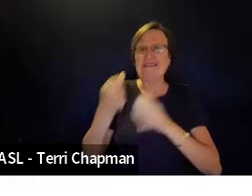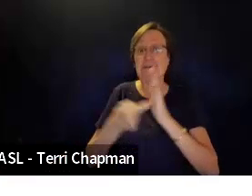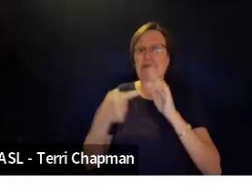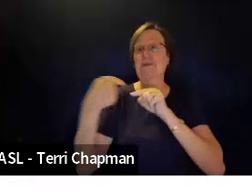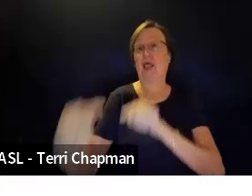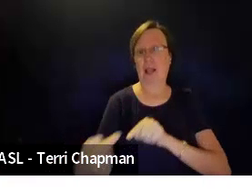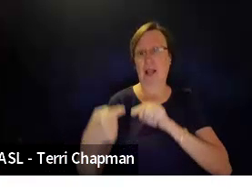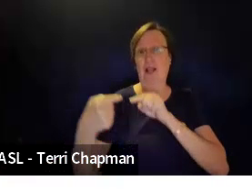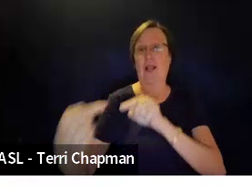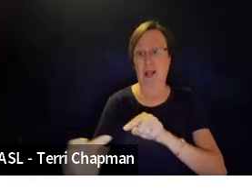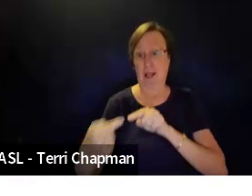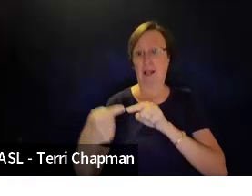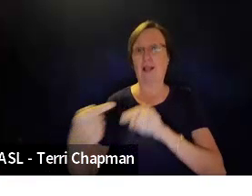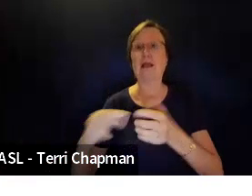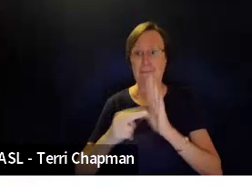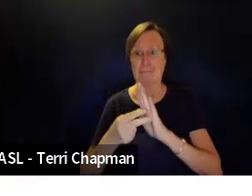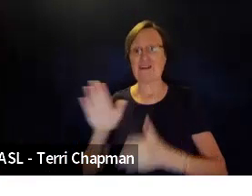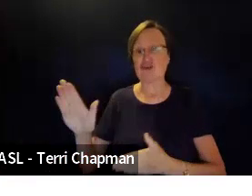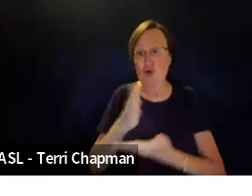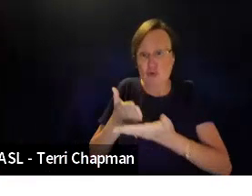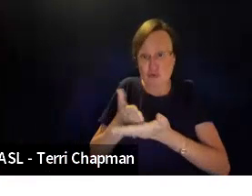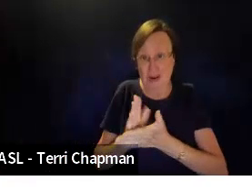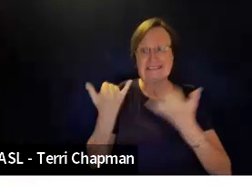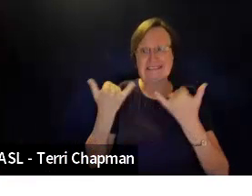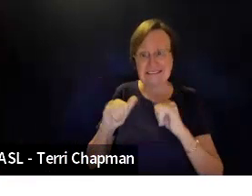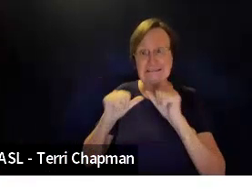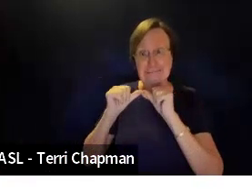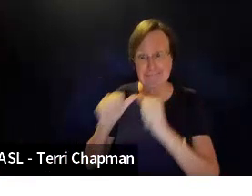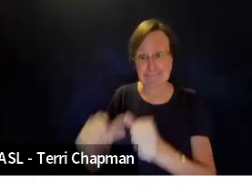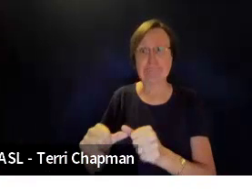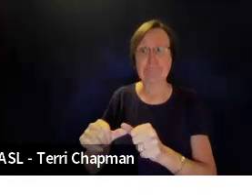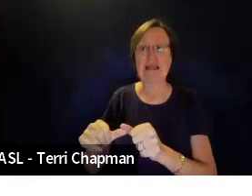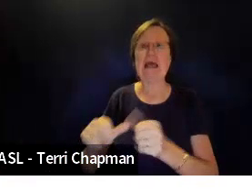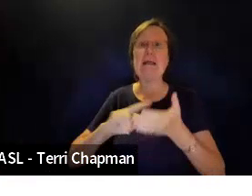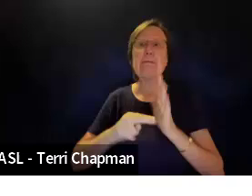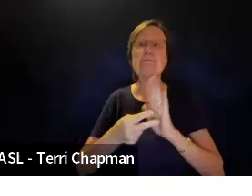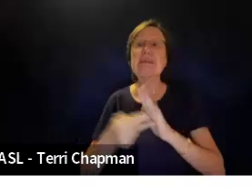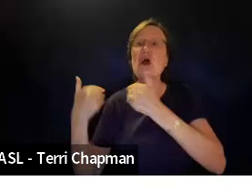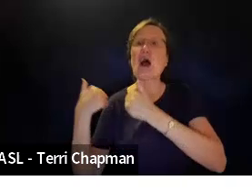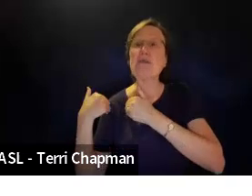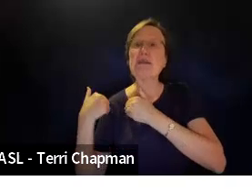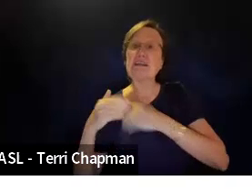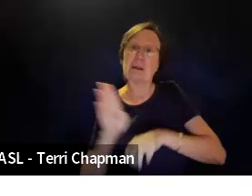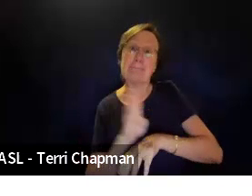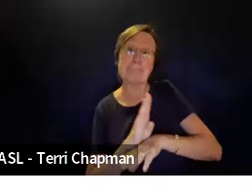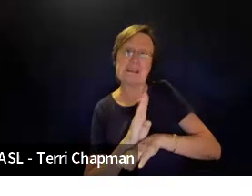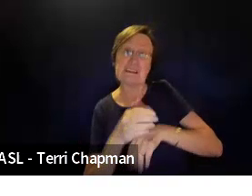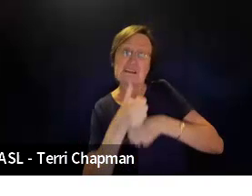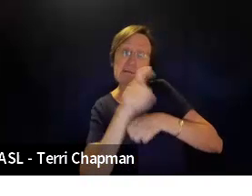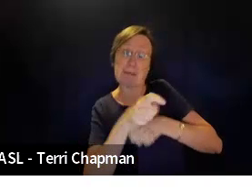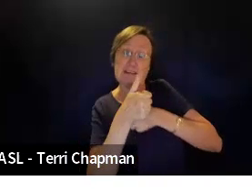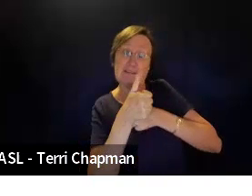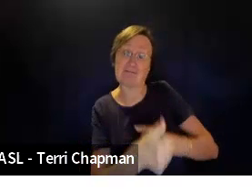That means that the obligations of companies to follow the law don't go away just because they're